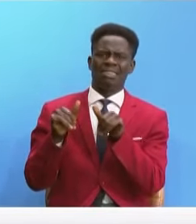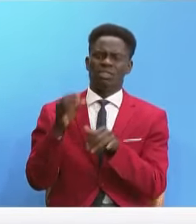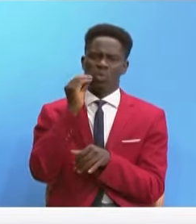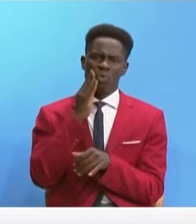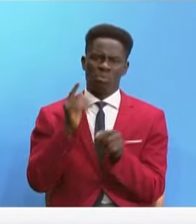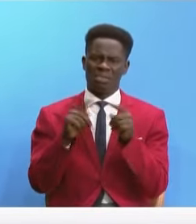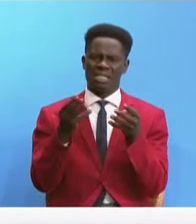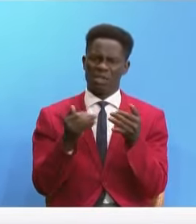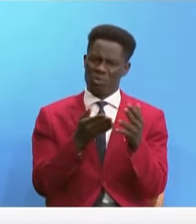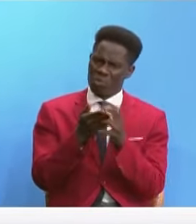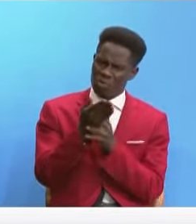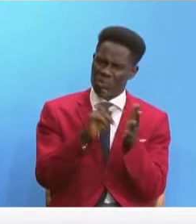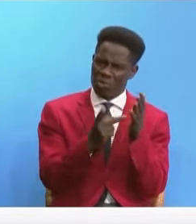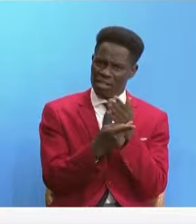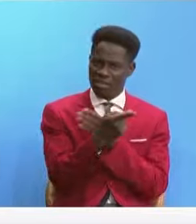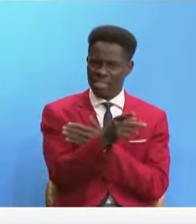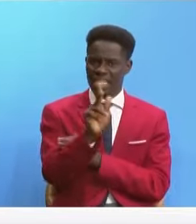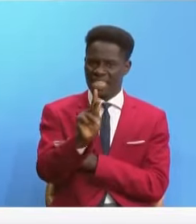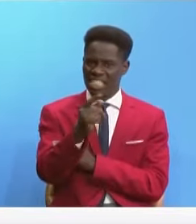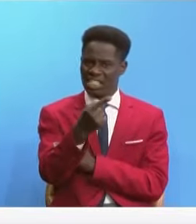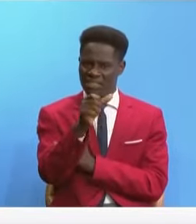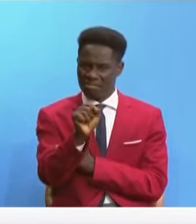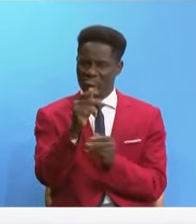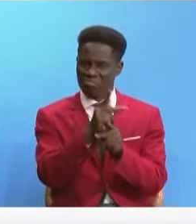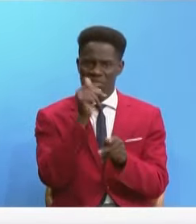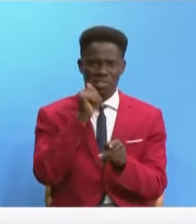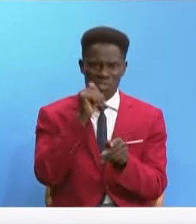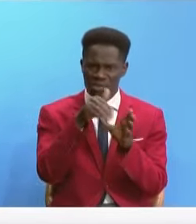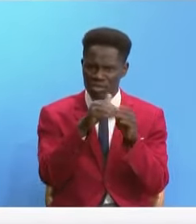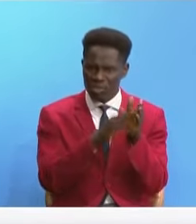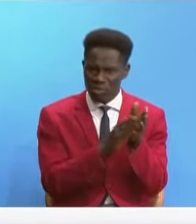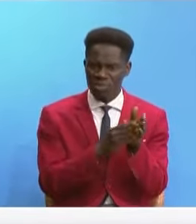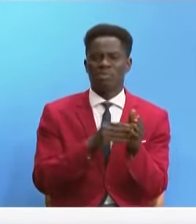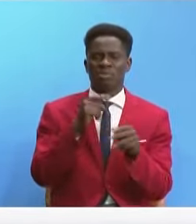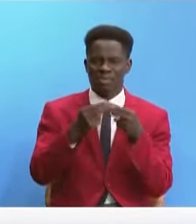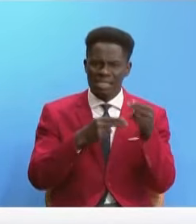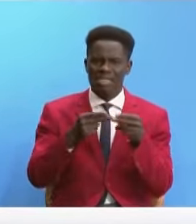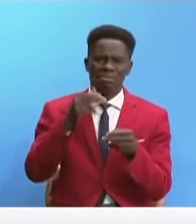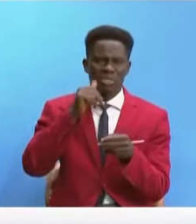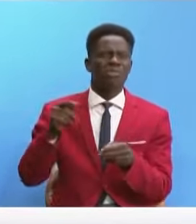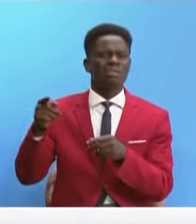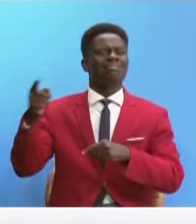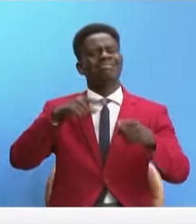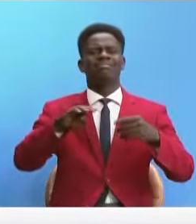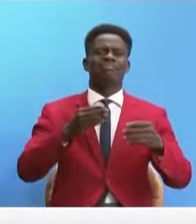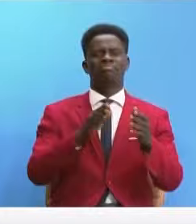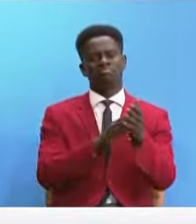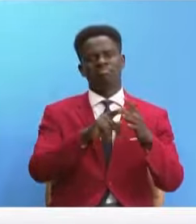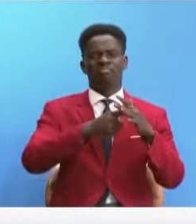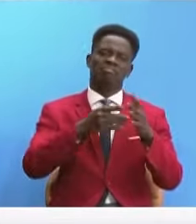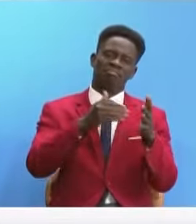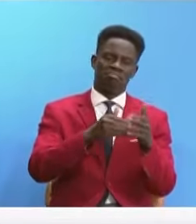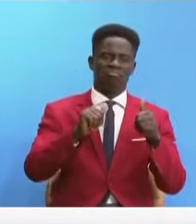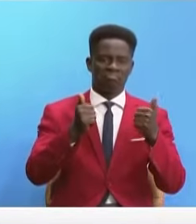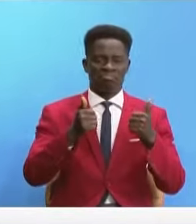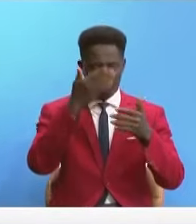school, they have come back to school and they are learning. And also speaking at the same event, during a motivation and career talk session to